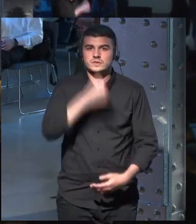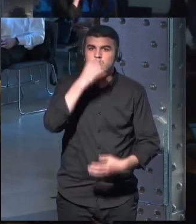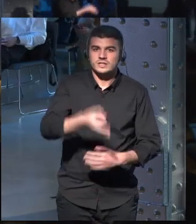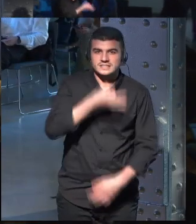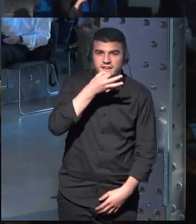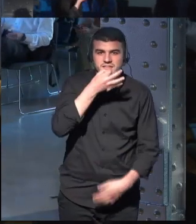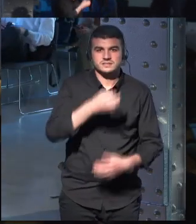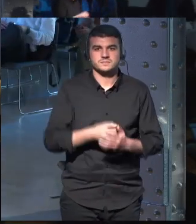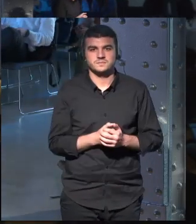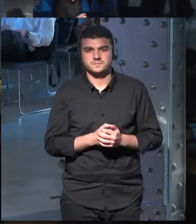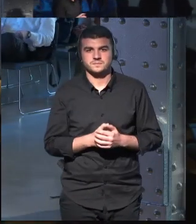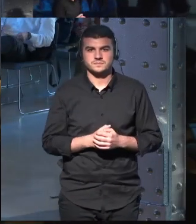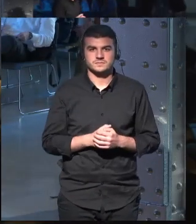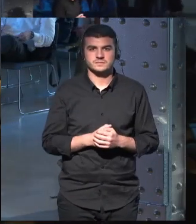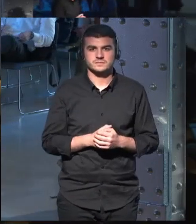Buenas tardes.